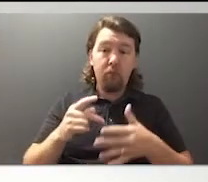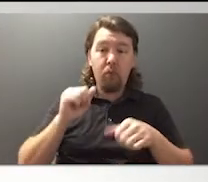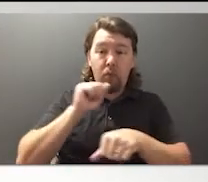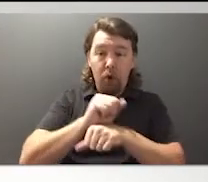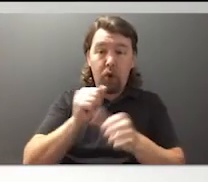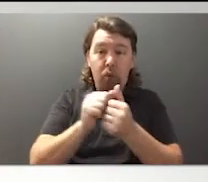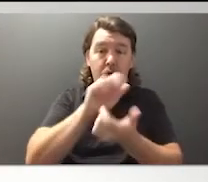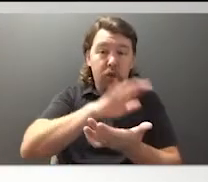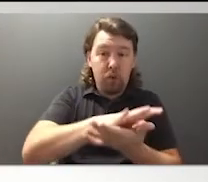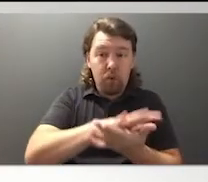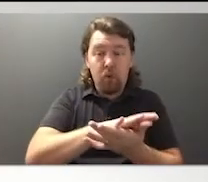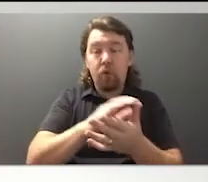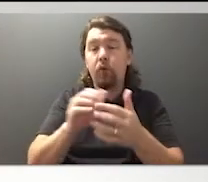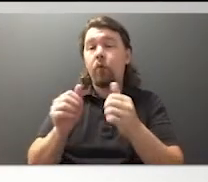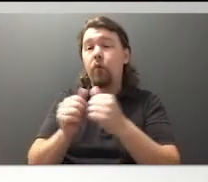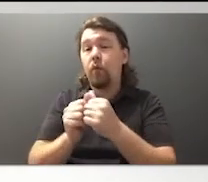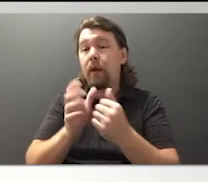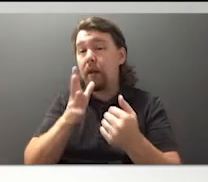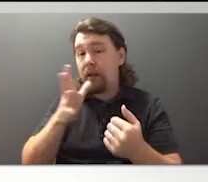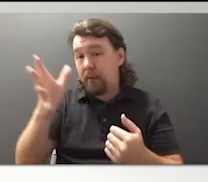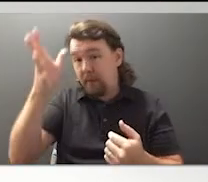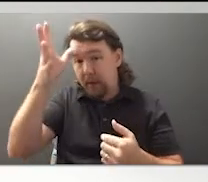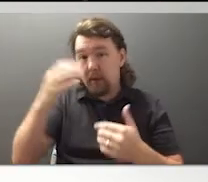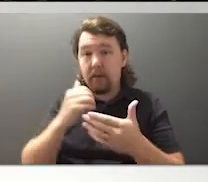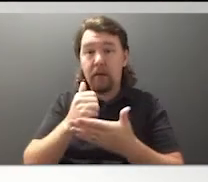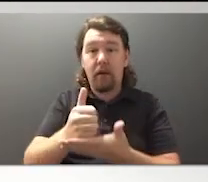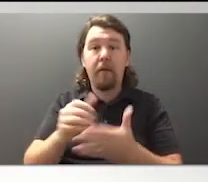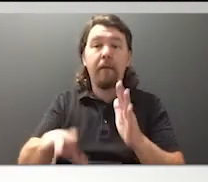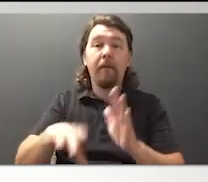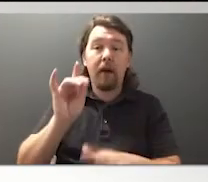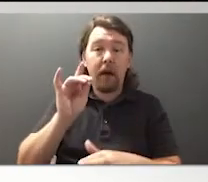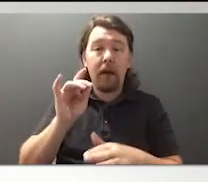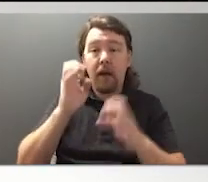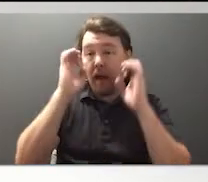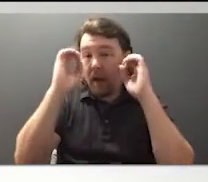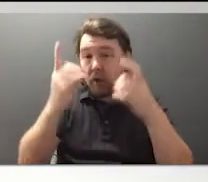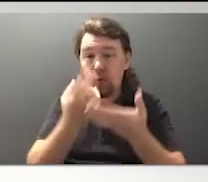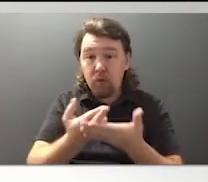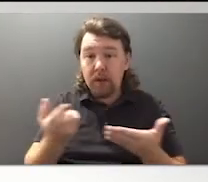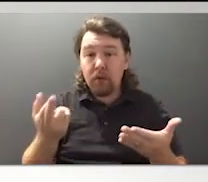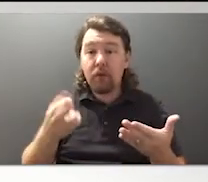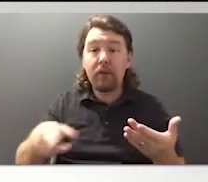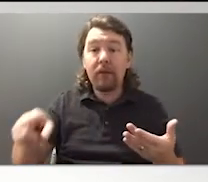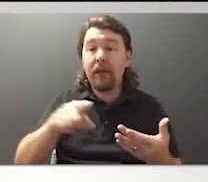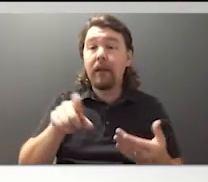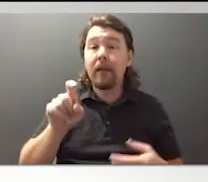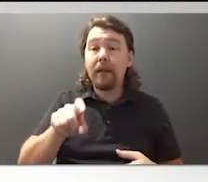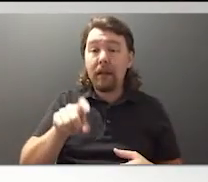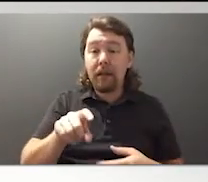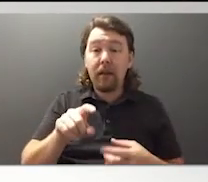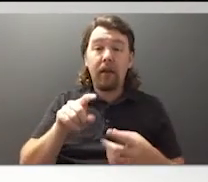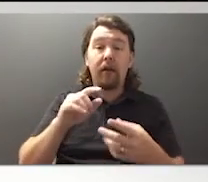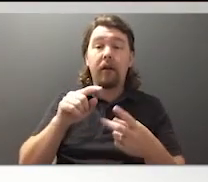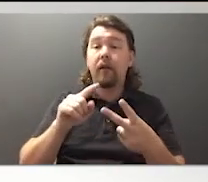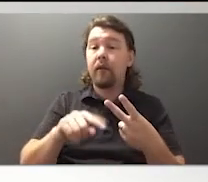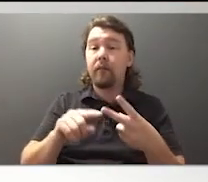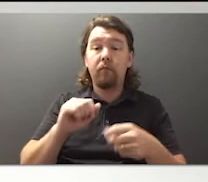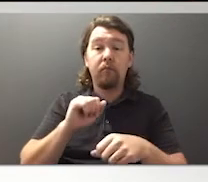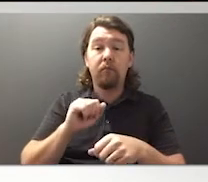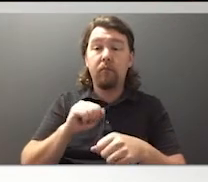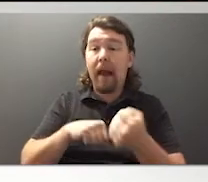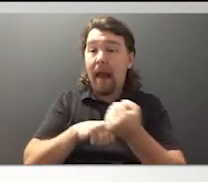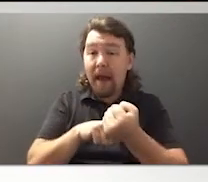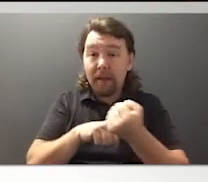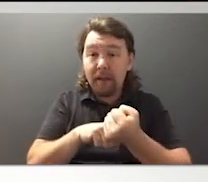and parents to help find educational resources that they may need and to work with advocacy when needed